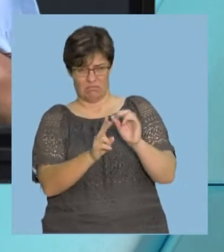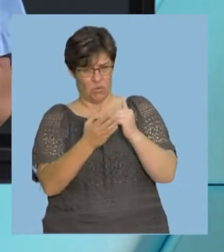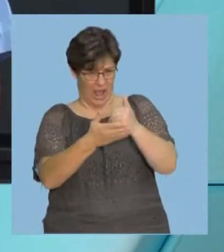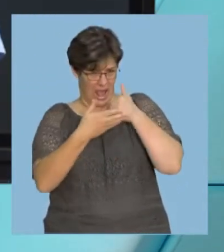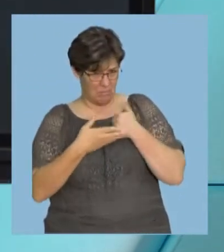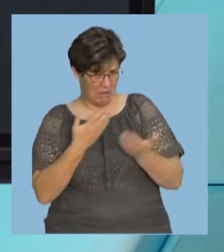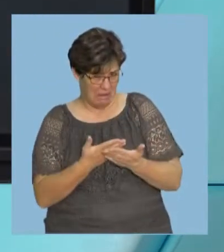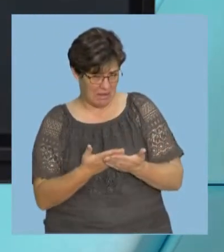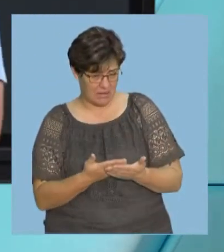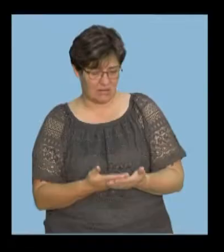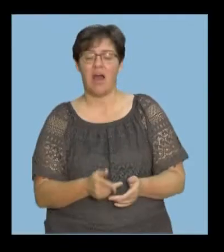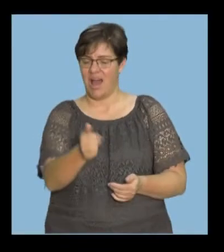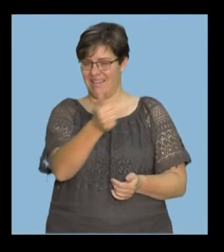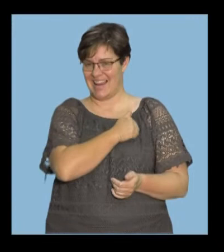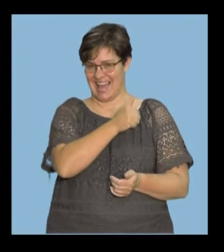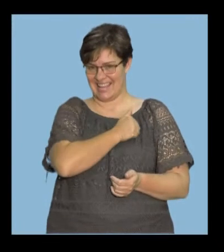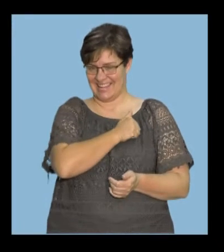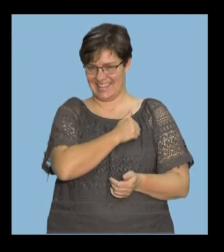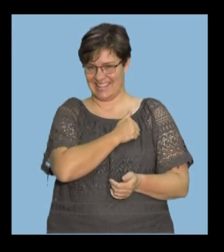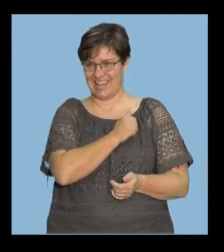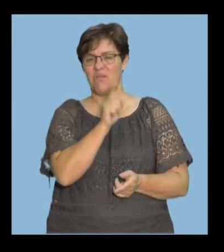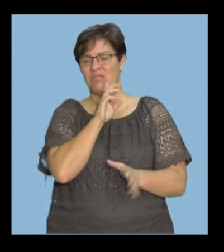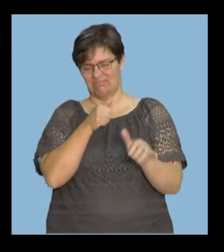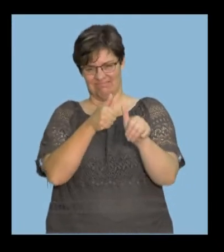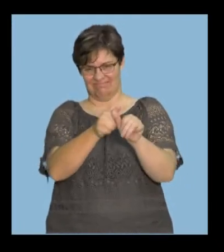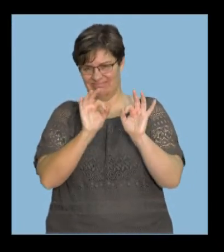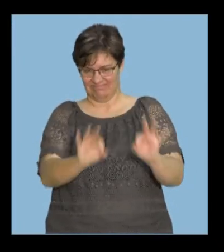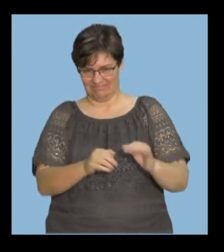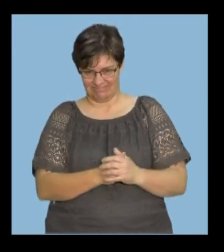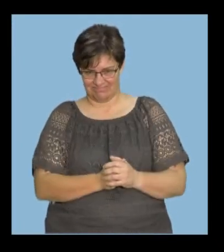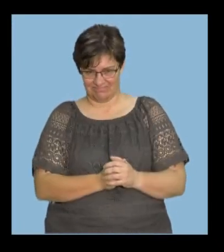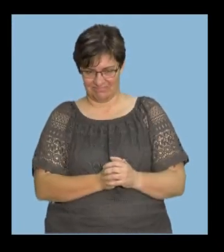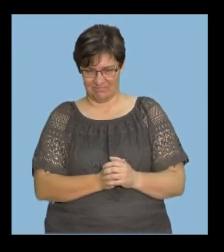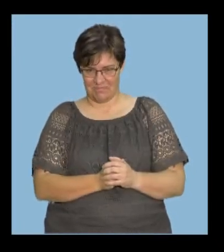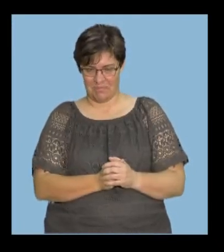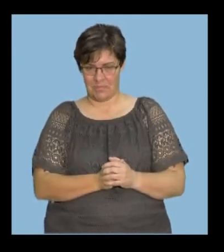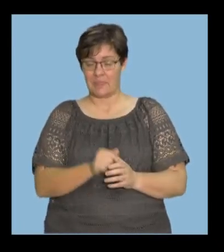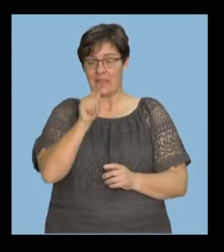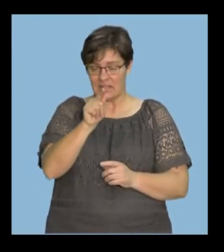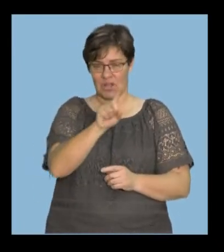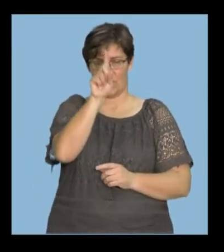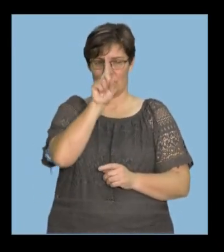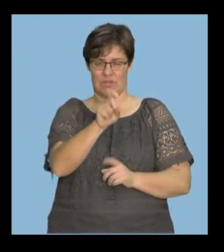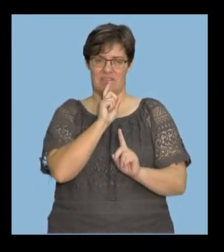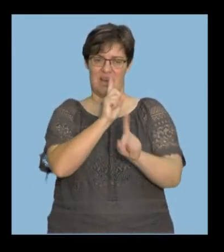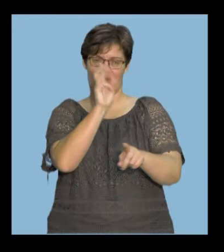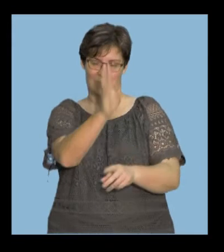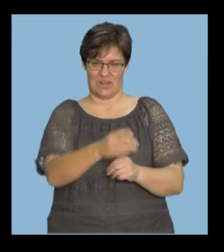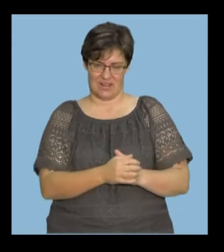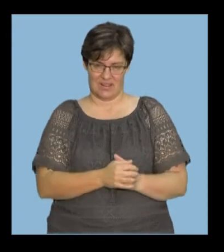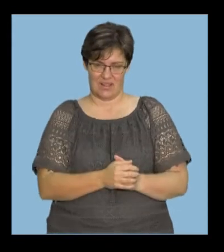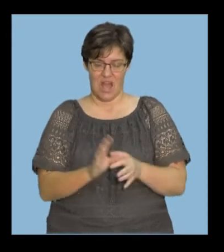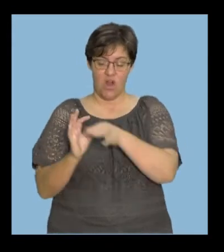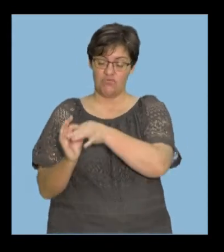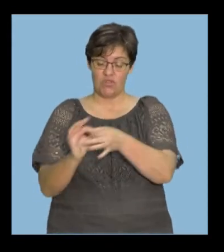union? Well, fortunately for you, we are on track. And that's the very question that we're going to ask.